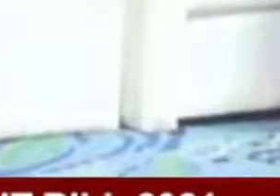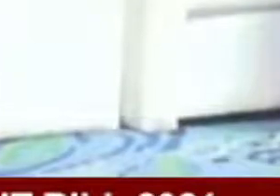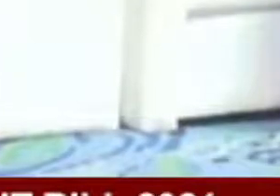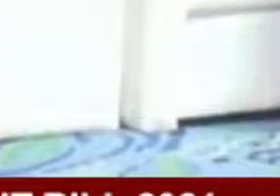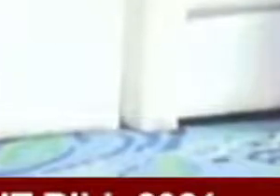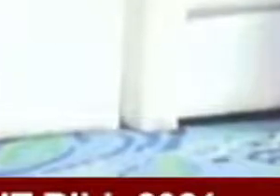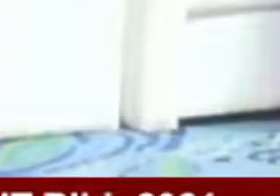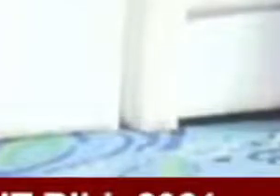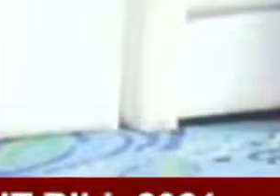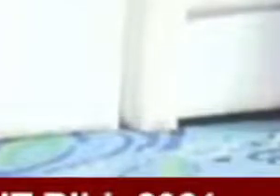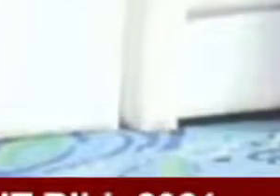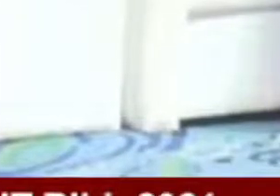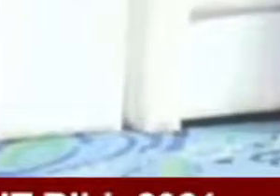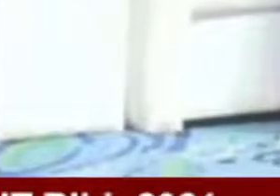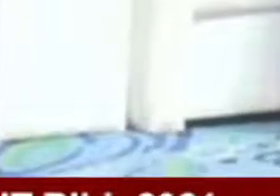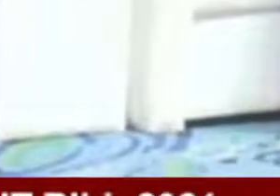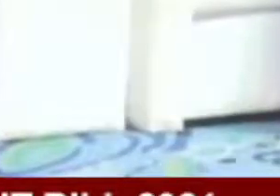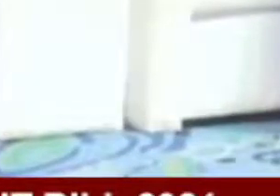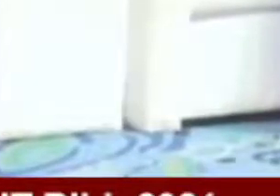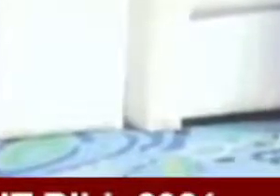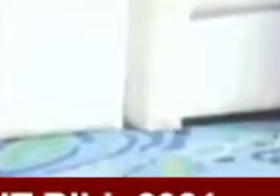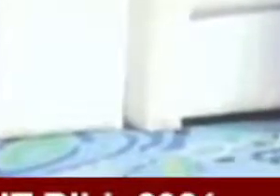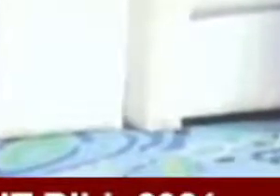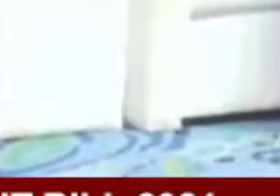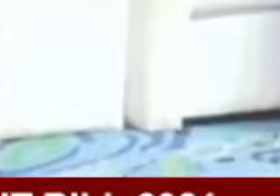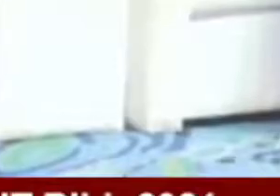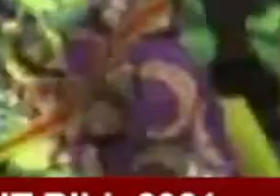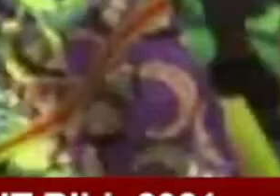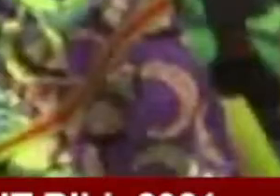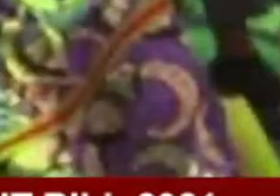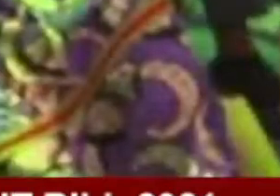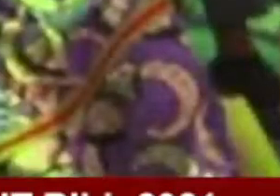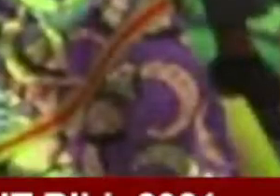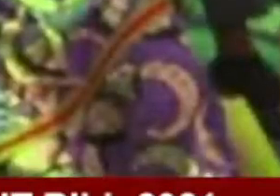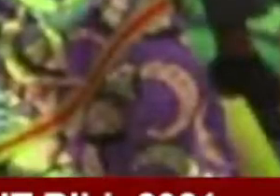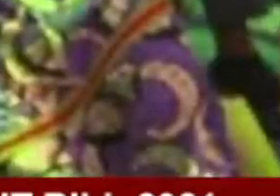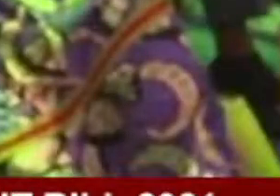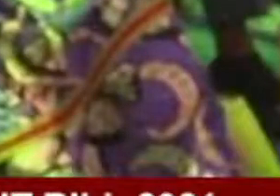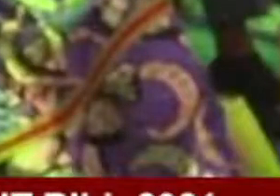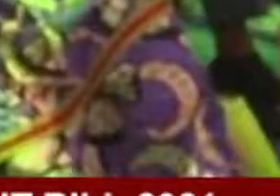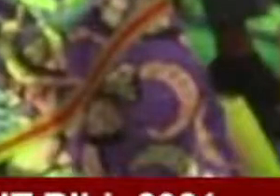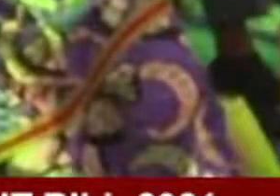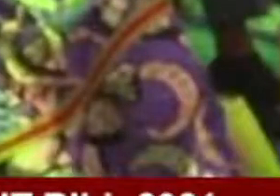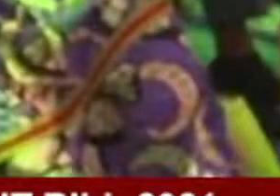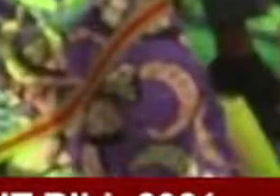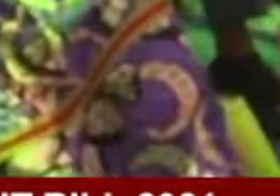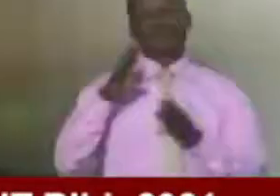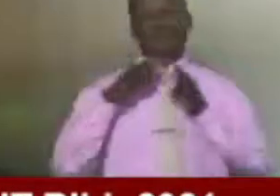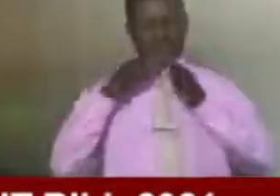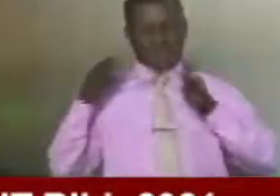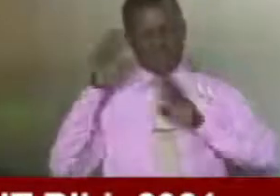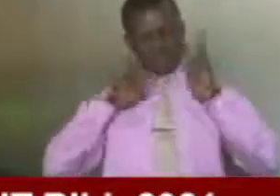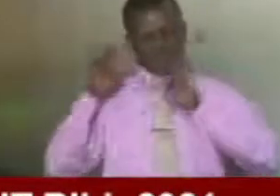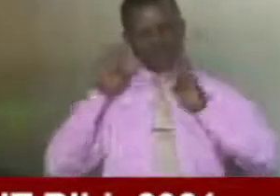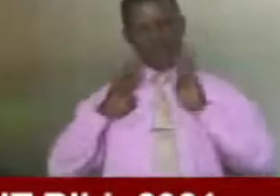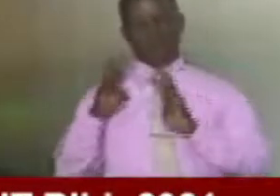on? The legal window that we have left for us, what is your biggest concern